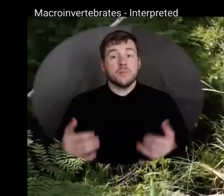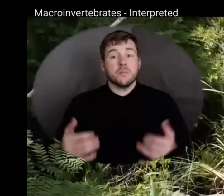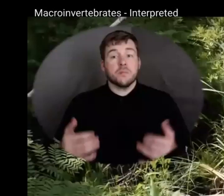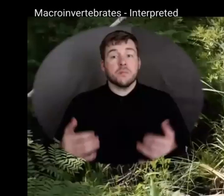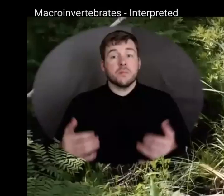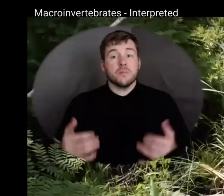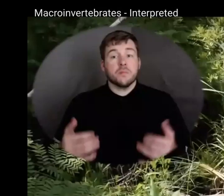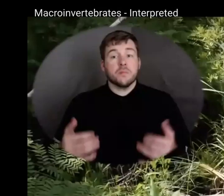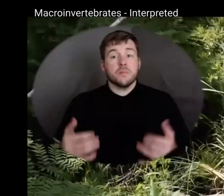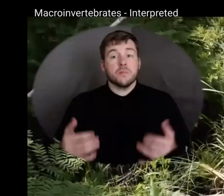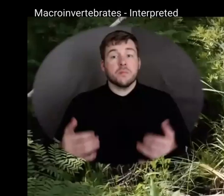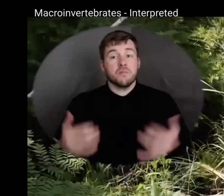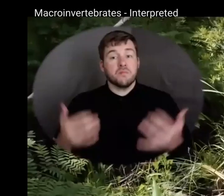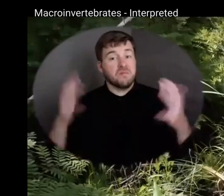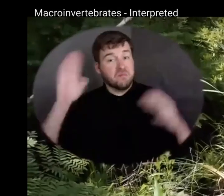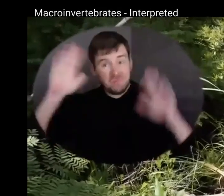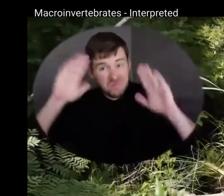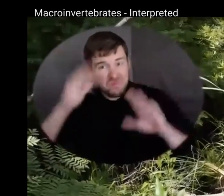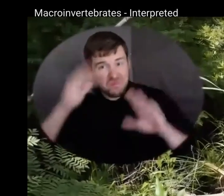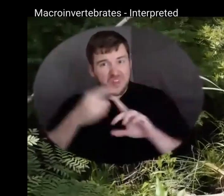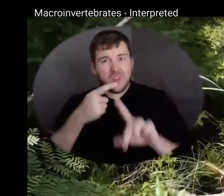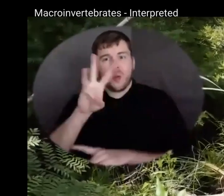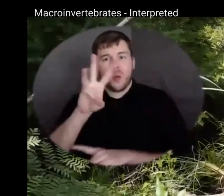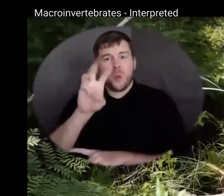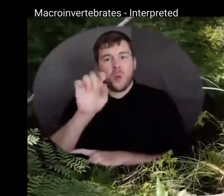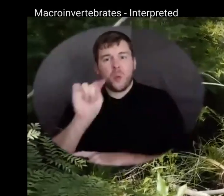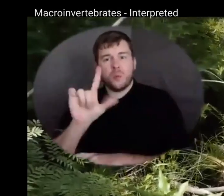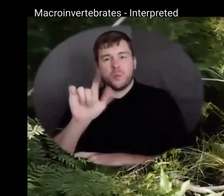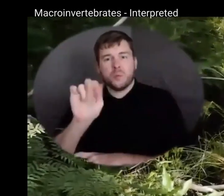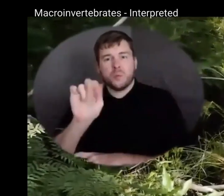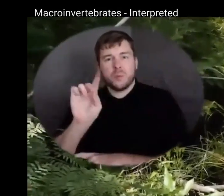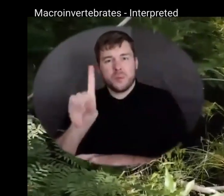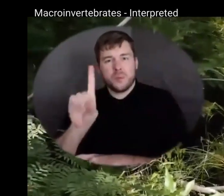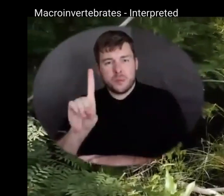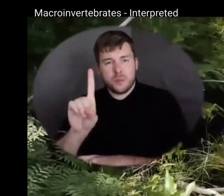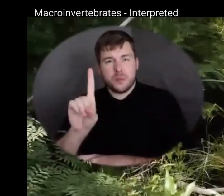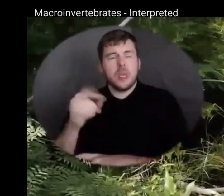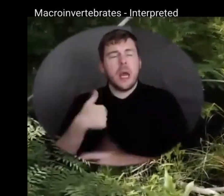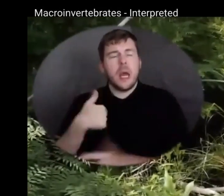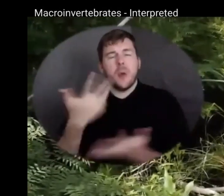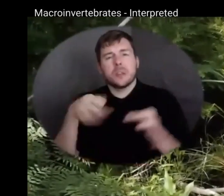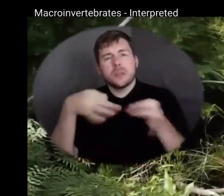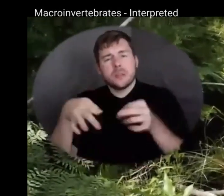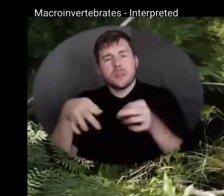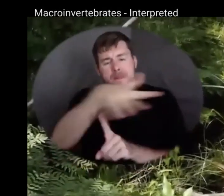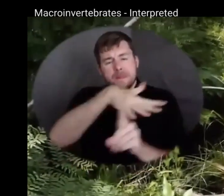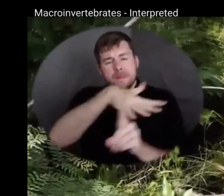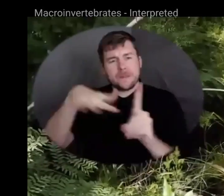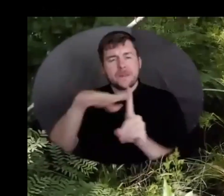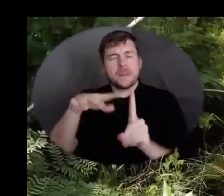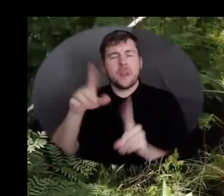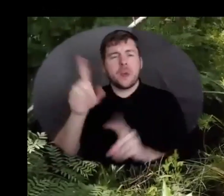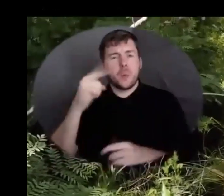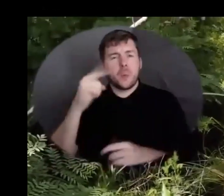boardwalk here with JP. So I just want to come out to you guys here from the Wetland Boardwalk and kind of show you around out here and kind of explain where we are and